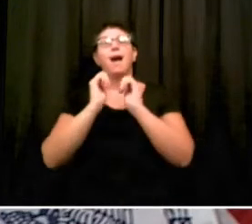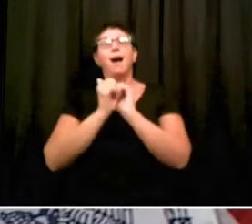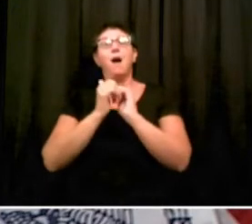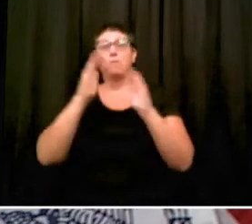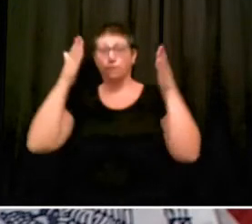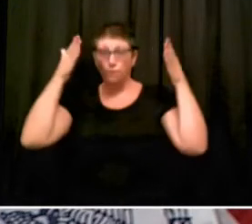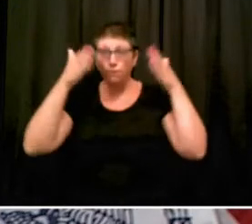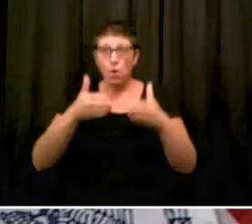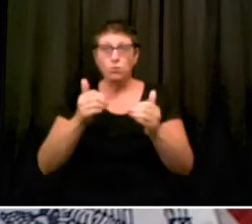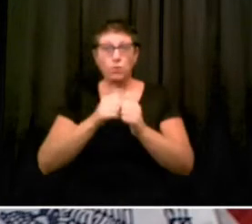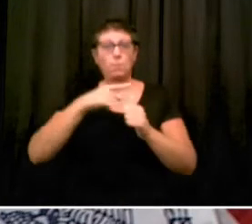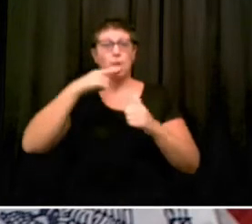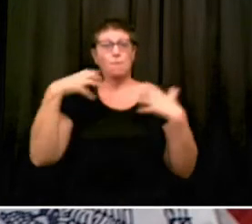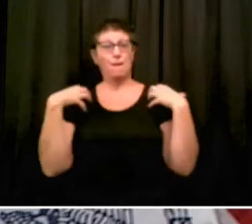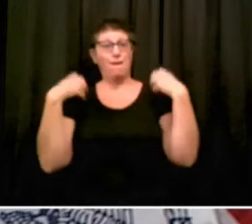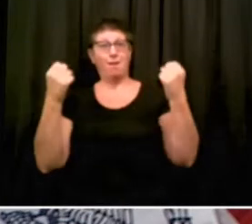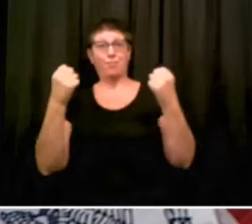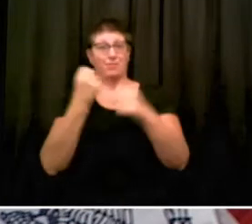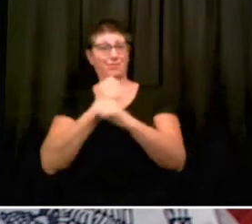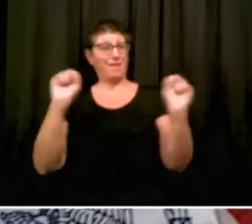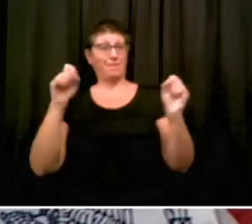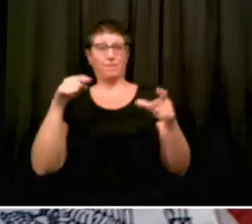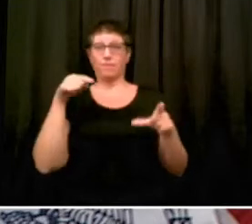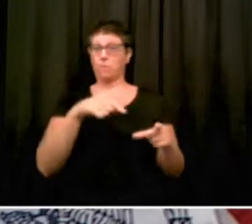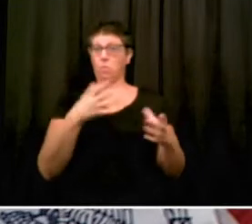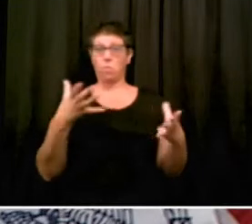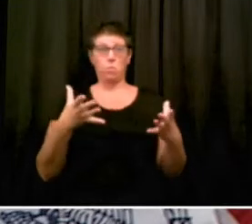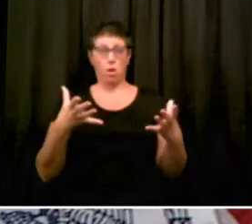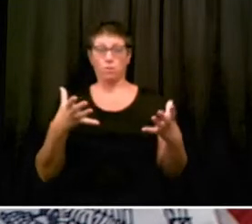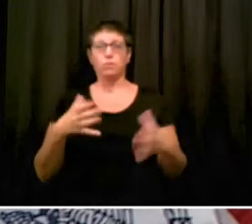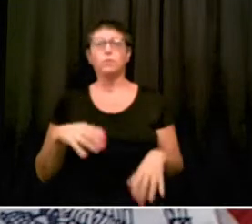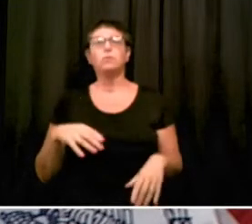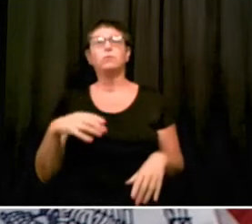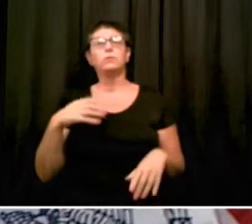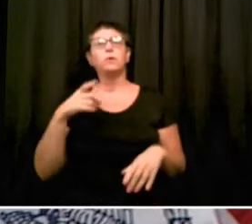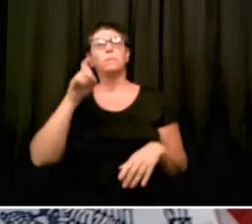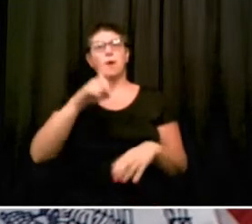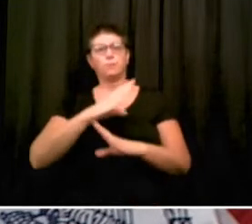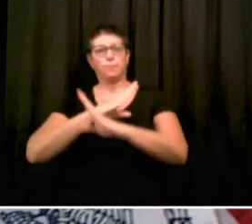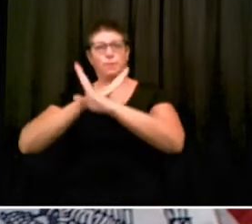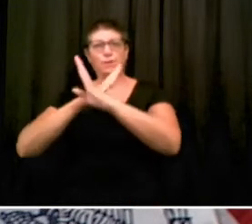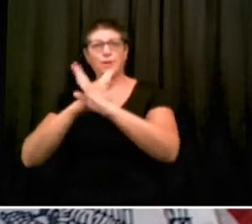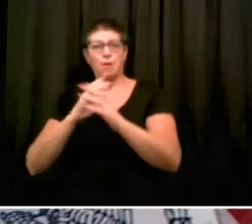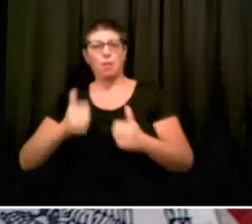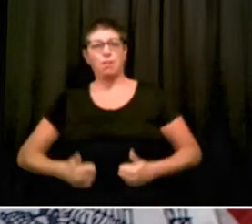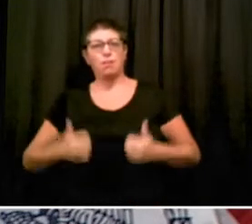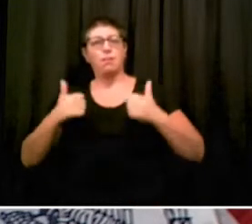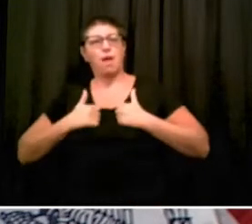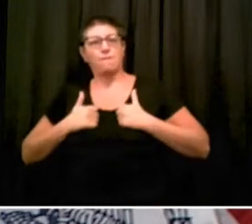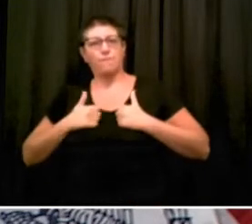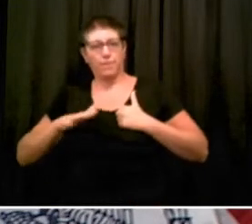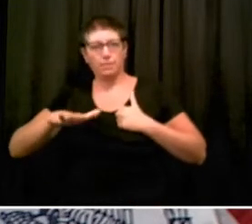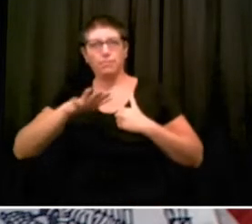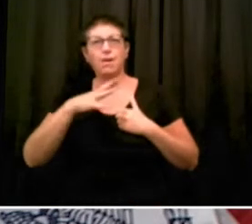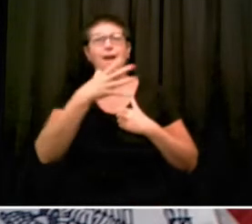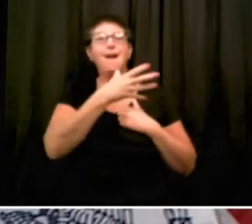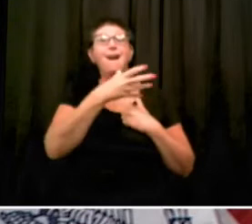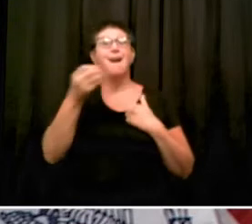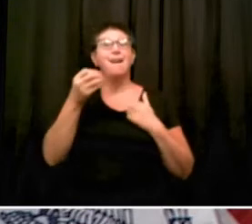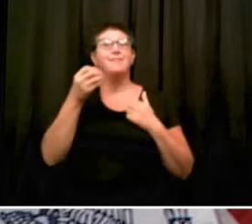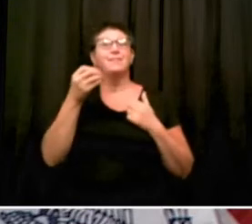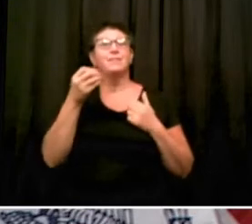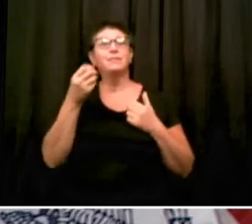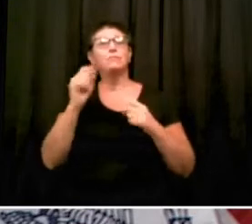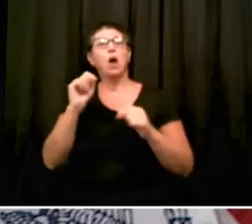the importance of protecting people's lives and the importance of bringing police and community together. I've